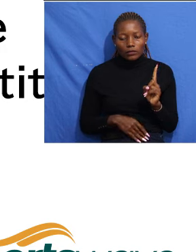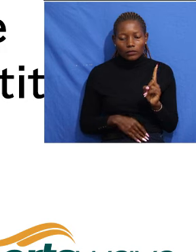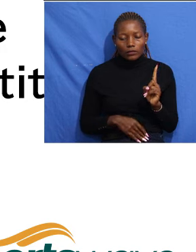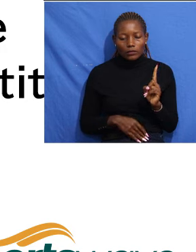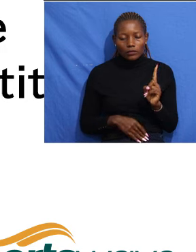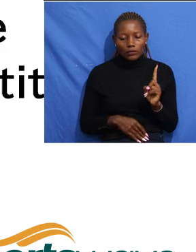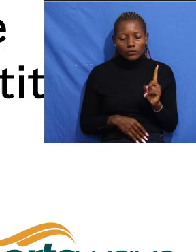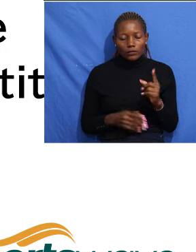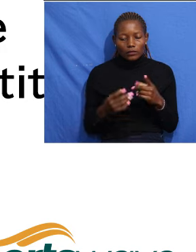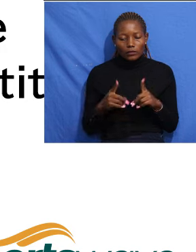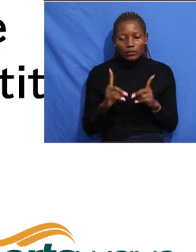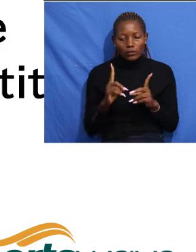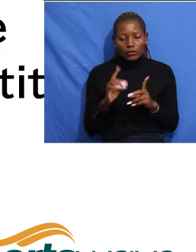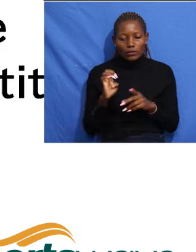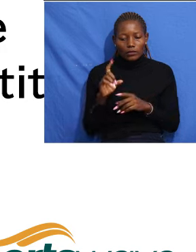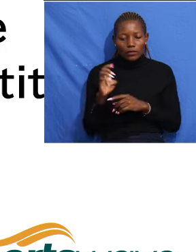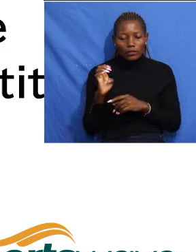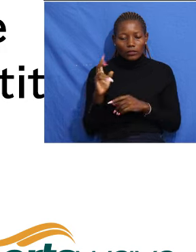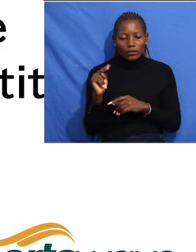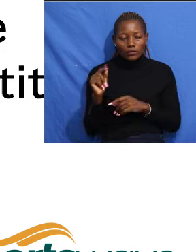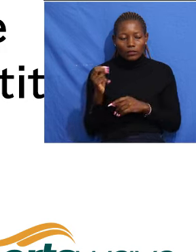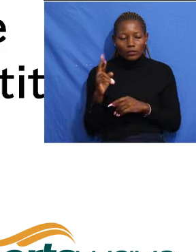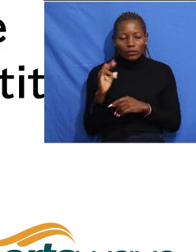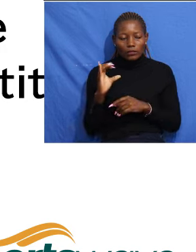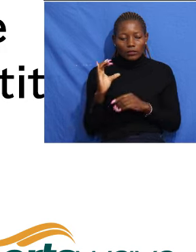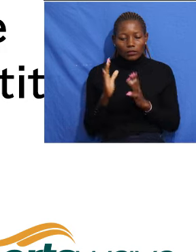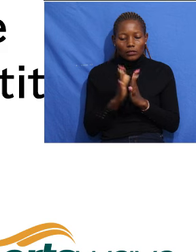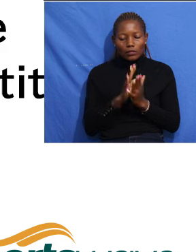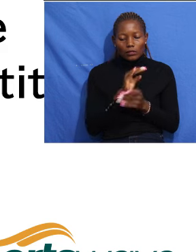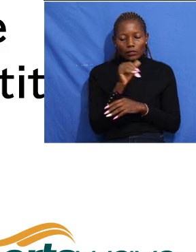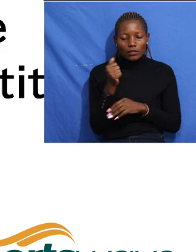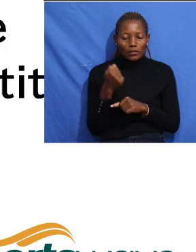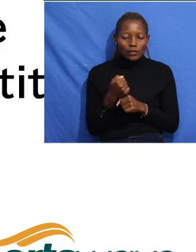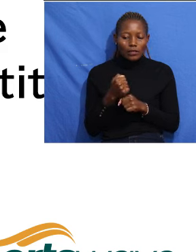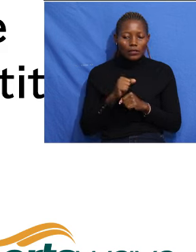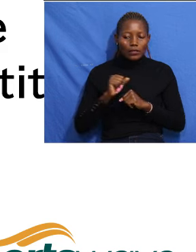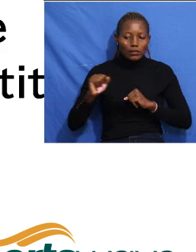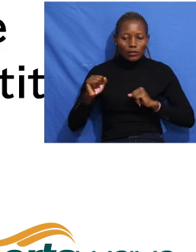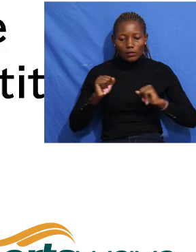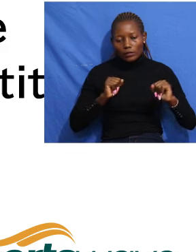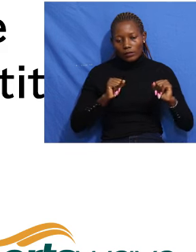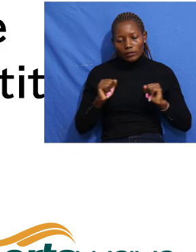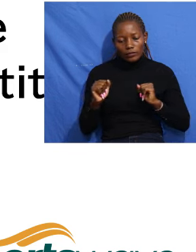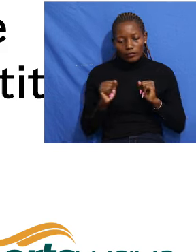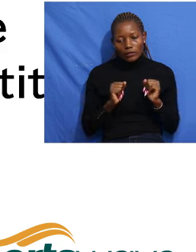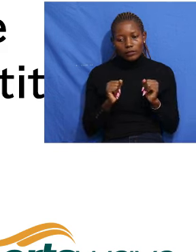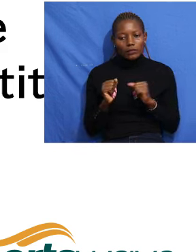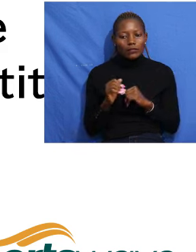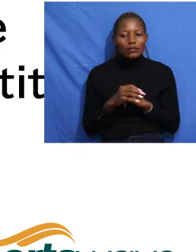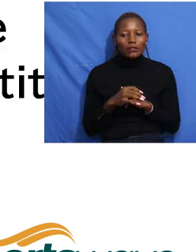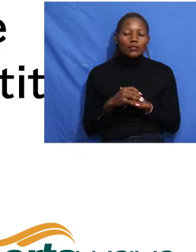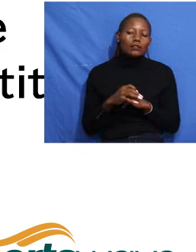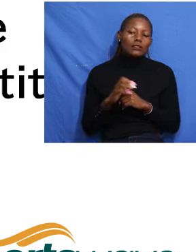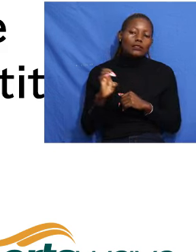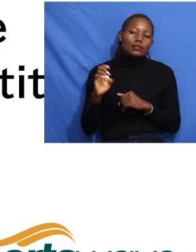only eccentric contraction, and the other group did stretching in addition to eccentric